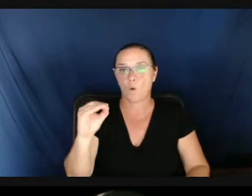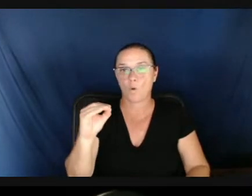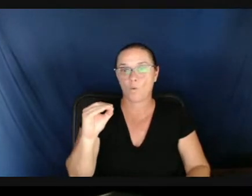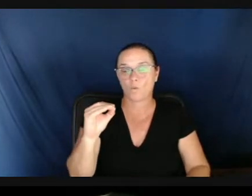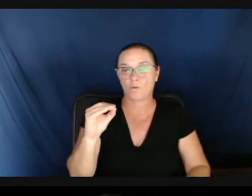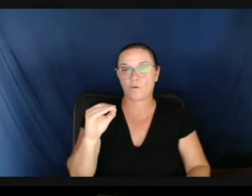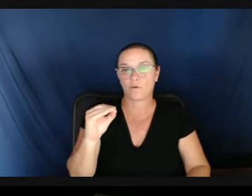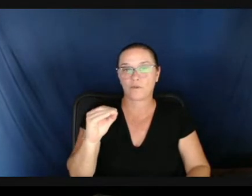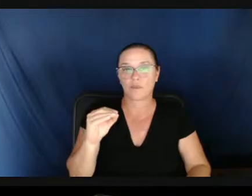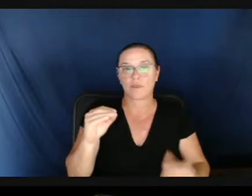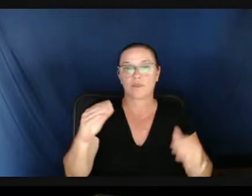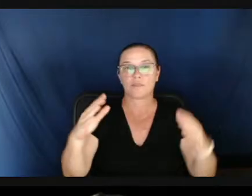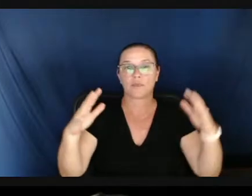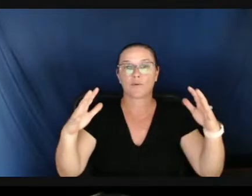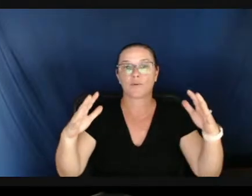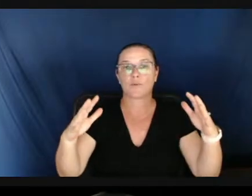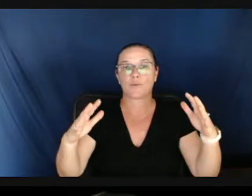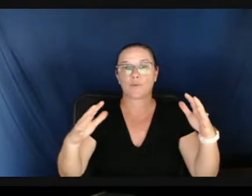pattern.